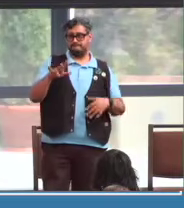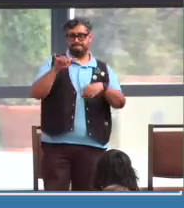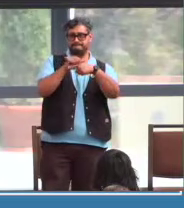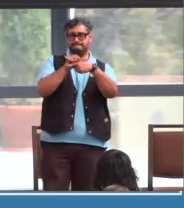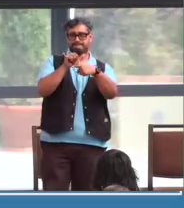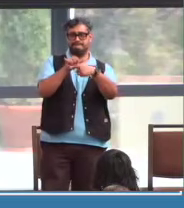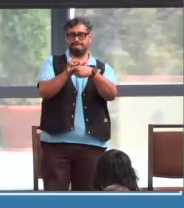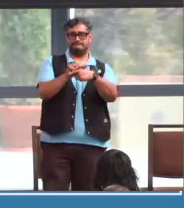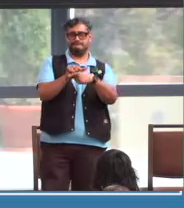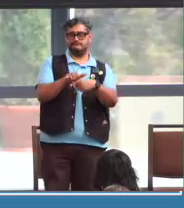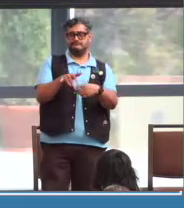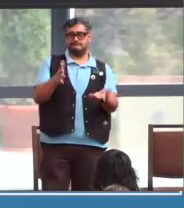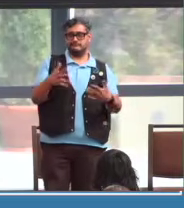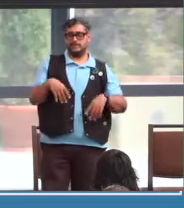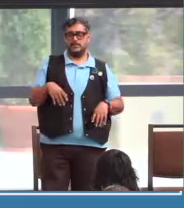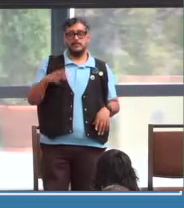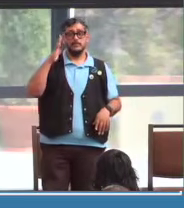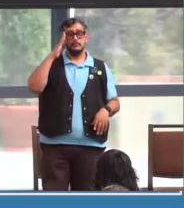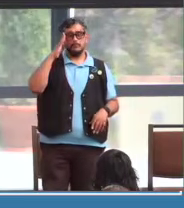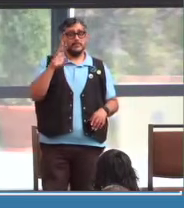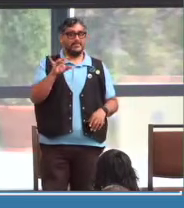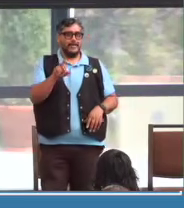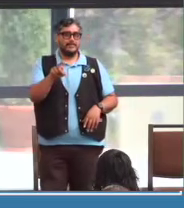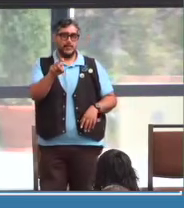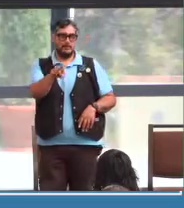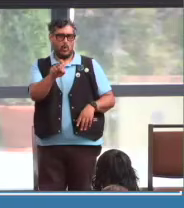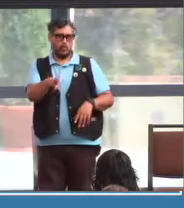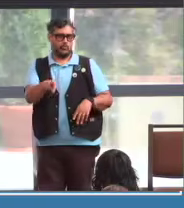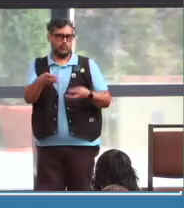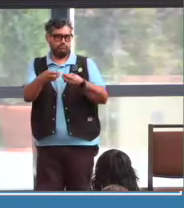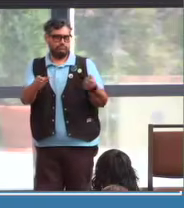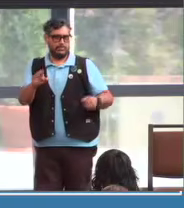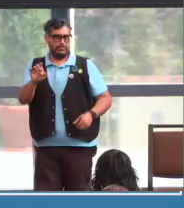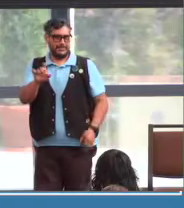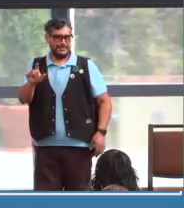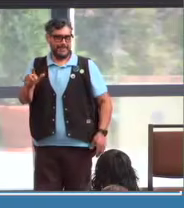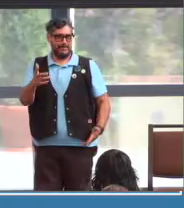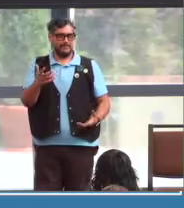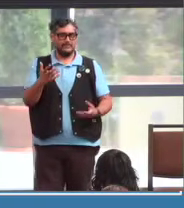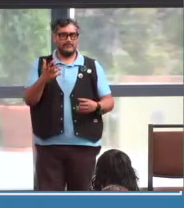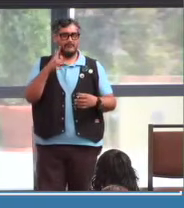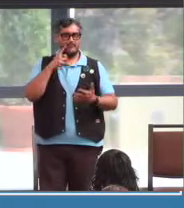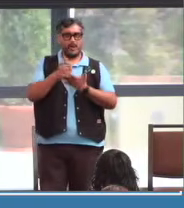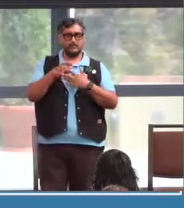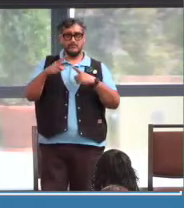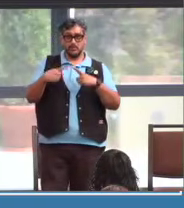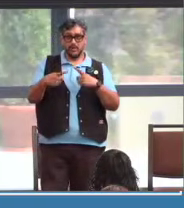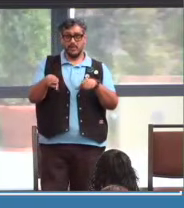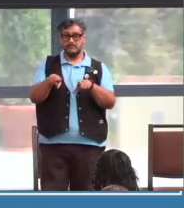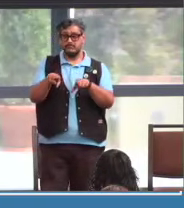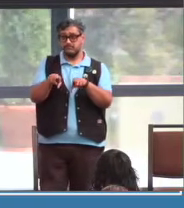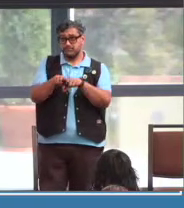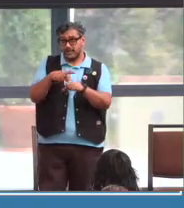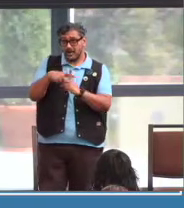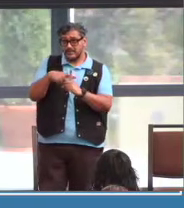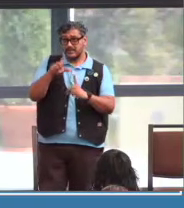inebilizumab, Yes. that is able to treat the B cells both in circulating as well as in the lymph and